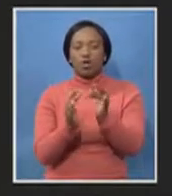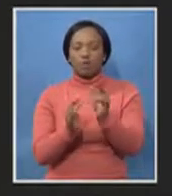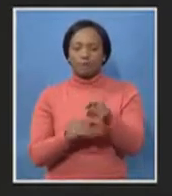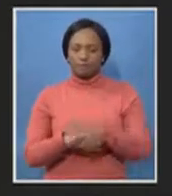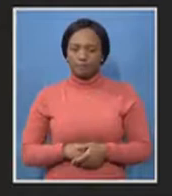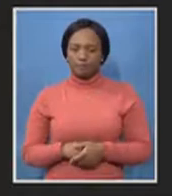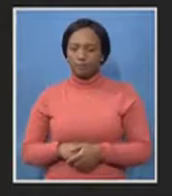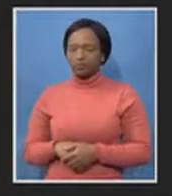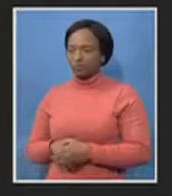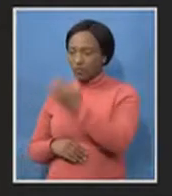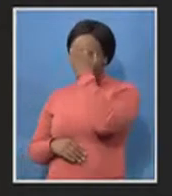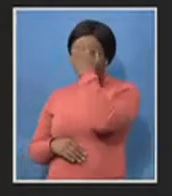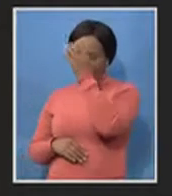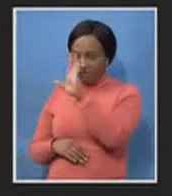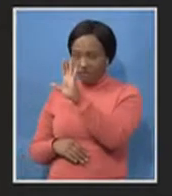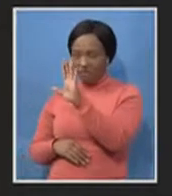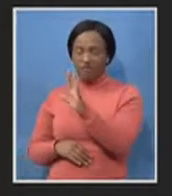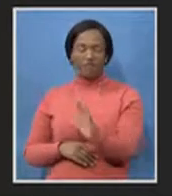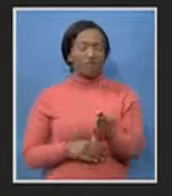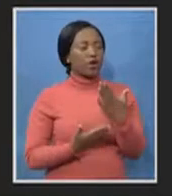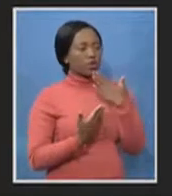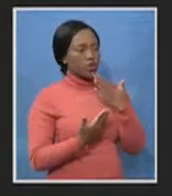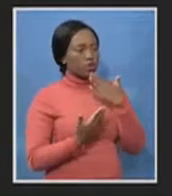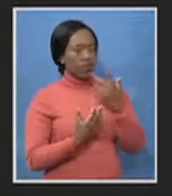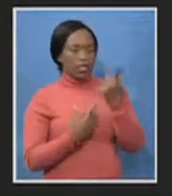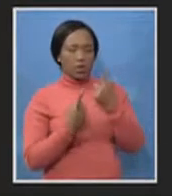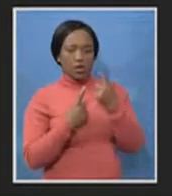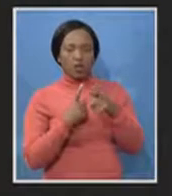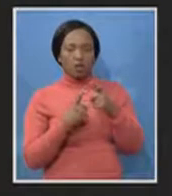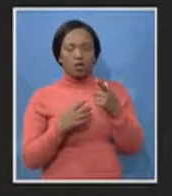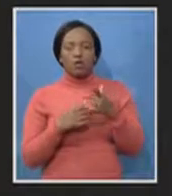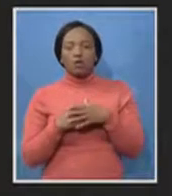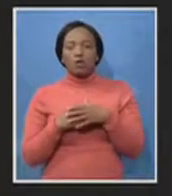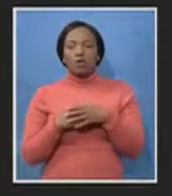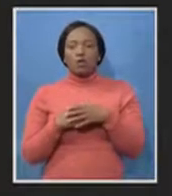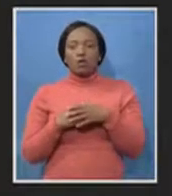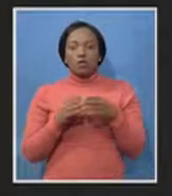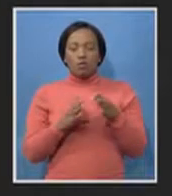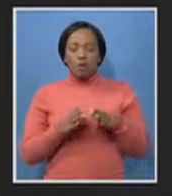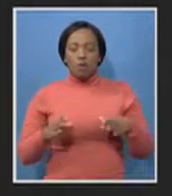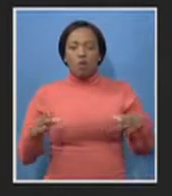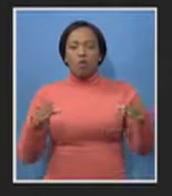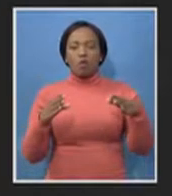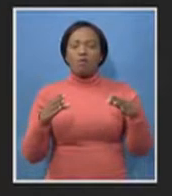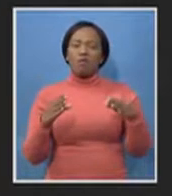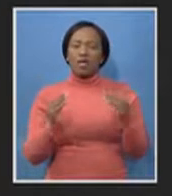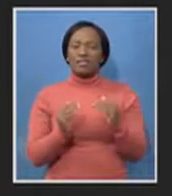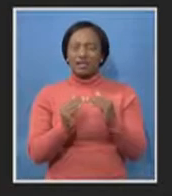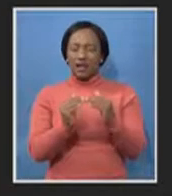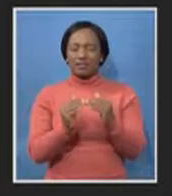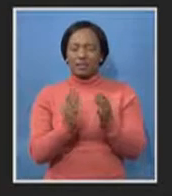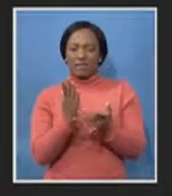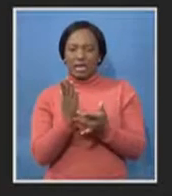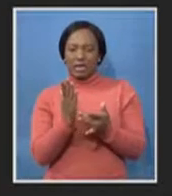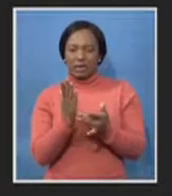that question. So pooling is, as John mentioned, a very standard technique to really, also